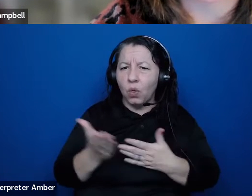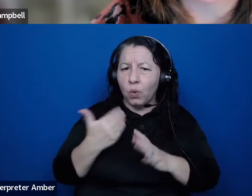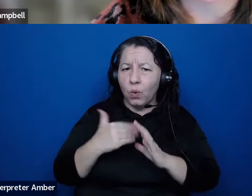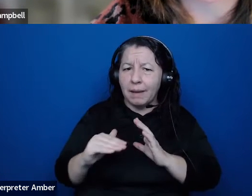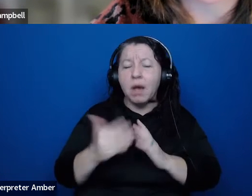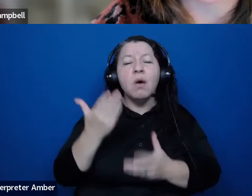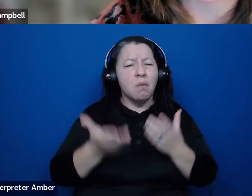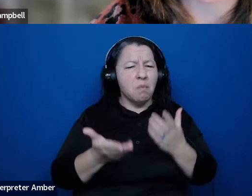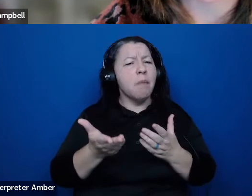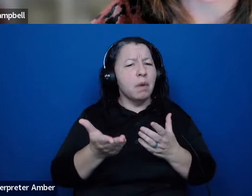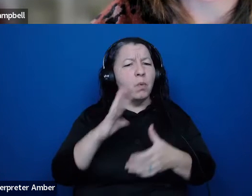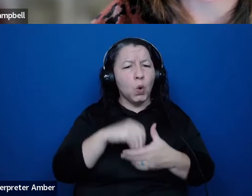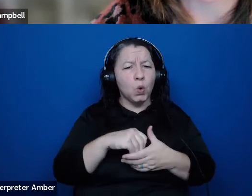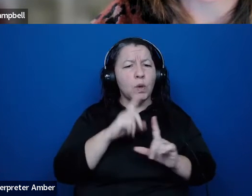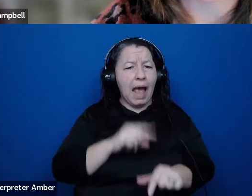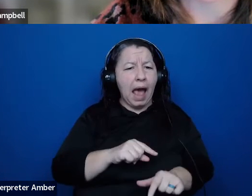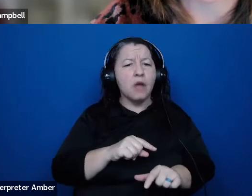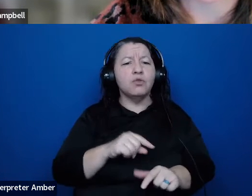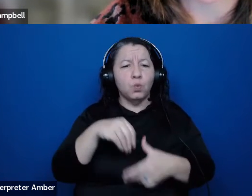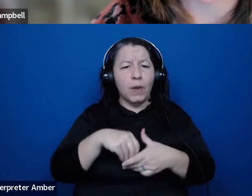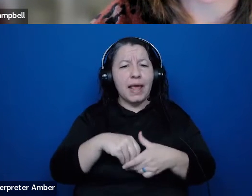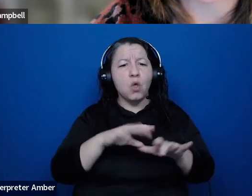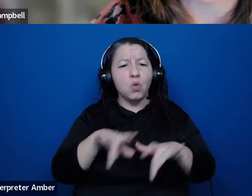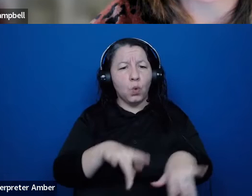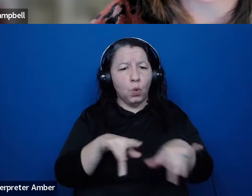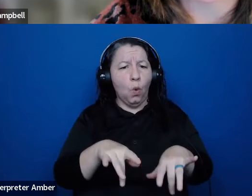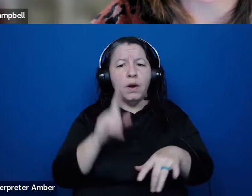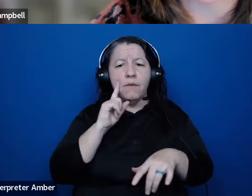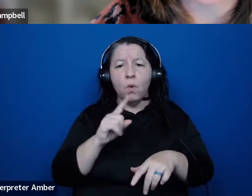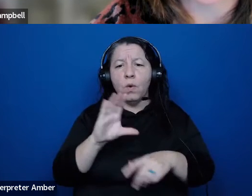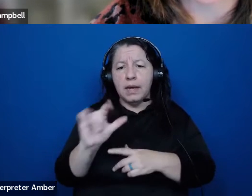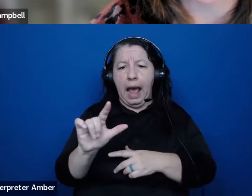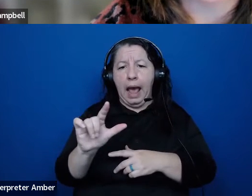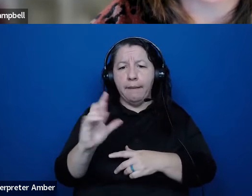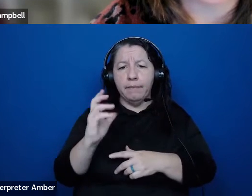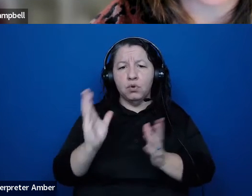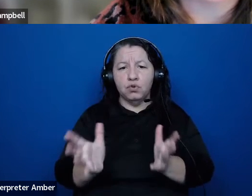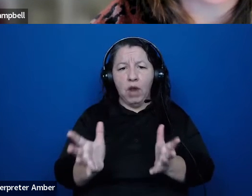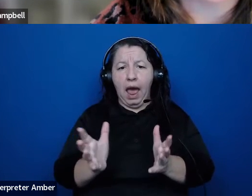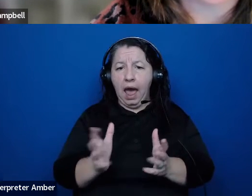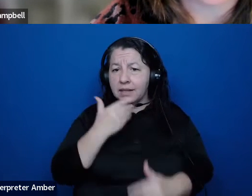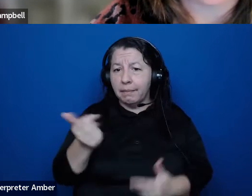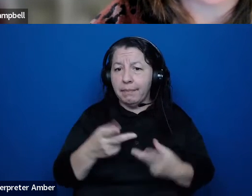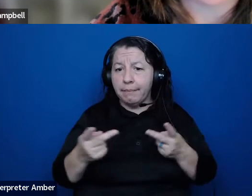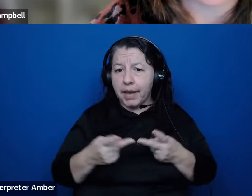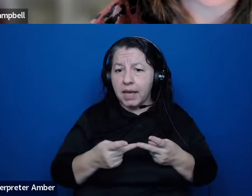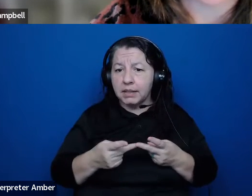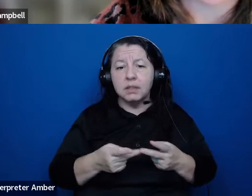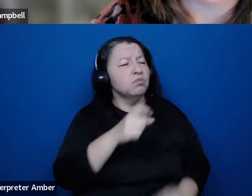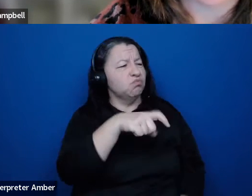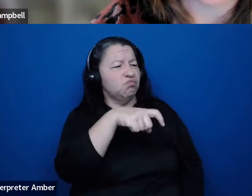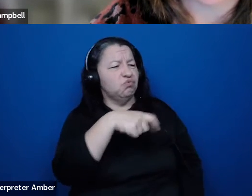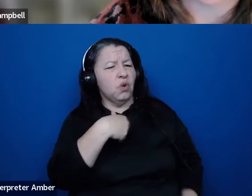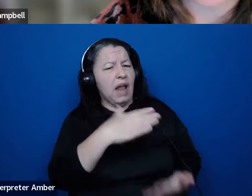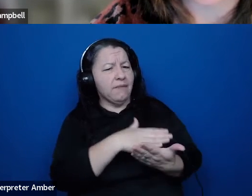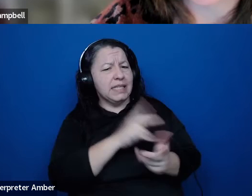answers in the recording of the Capitol chat. Maybe that would be the best place to do it. Okay. We should have a list of people that attended